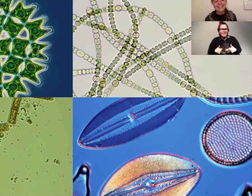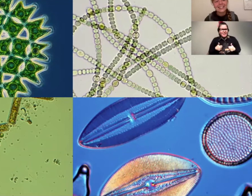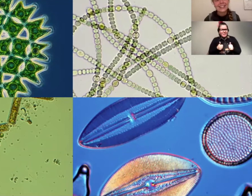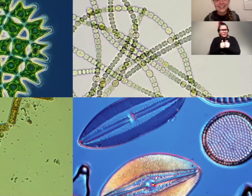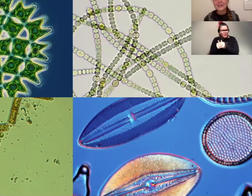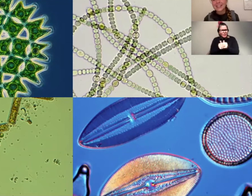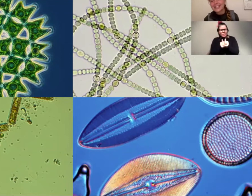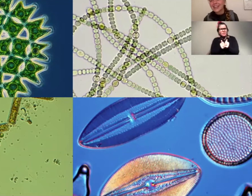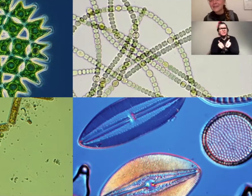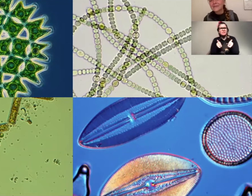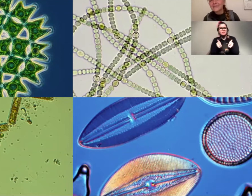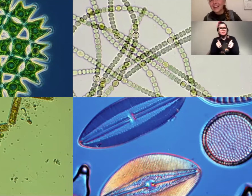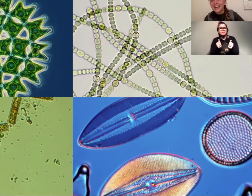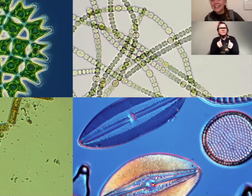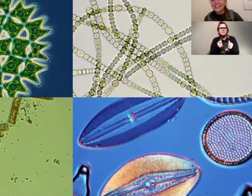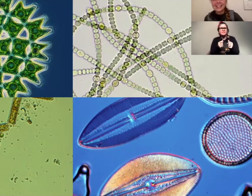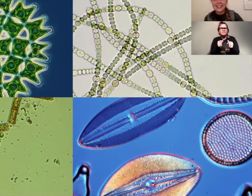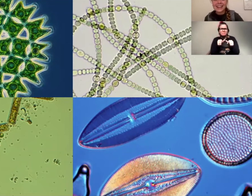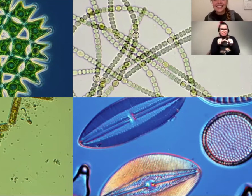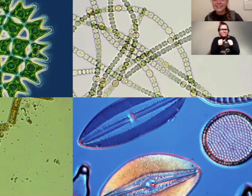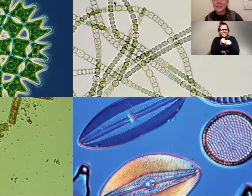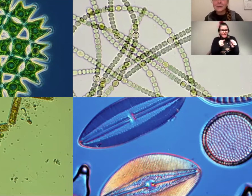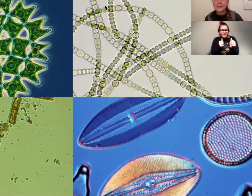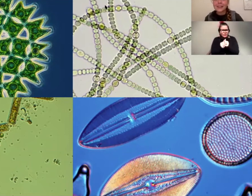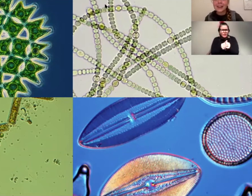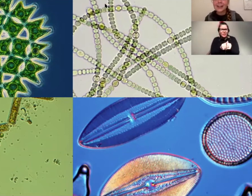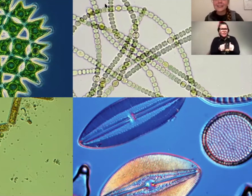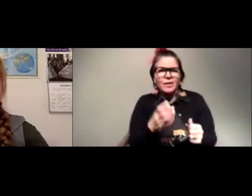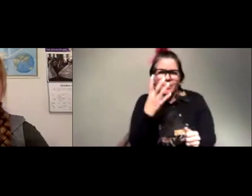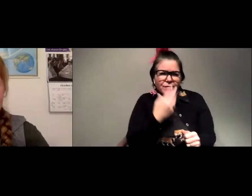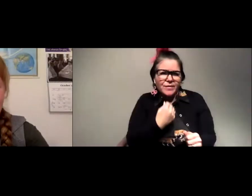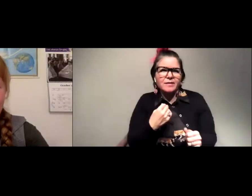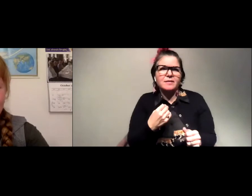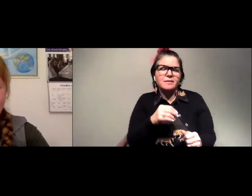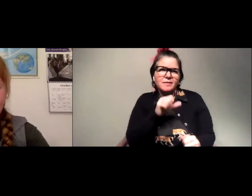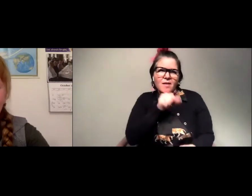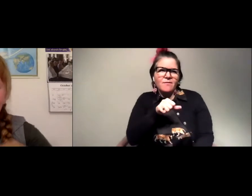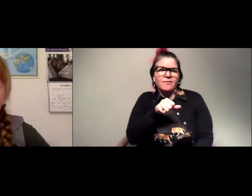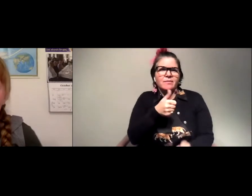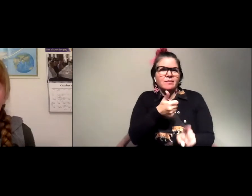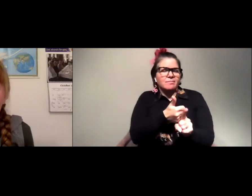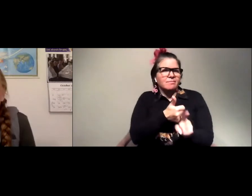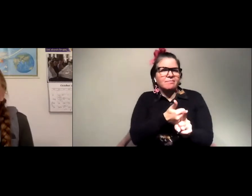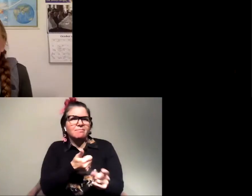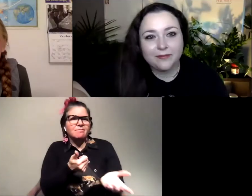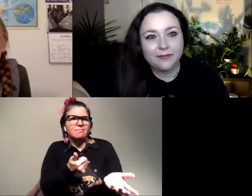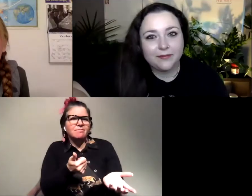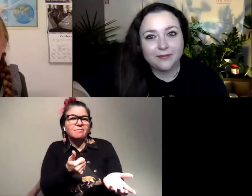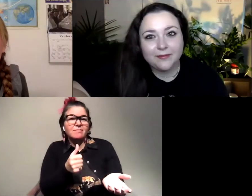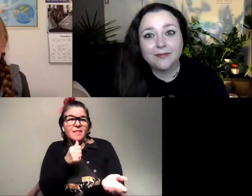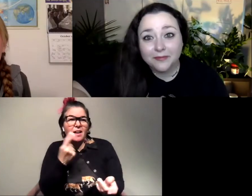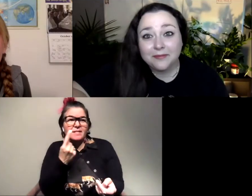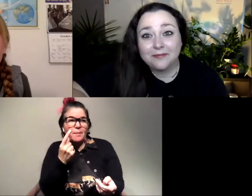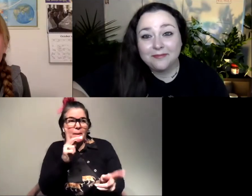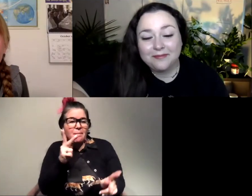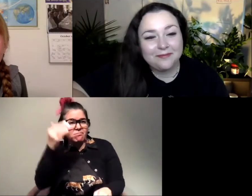and keep each other safe, and I love how beautiful they are. I love the fact that this is not something many people know